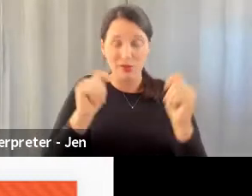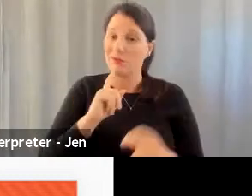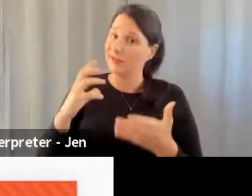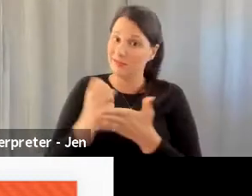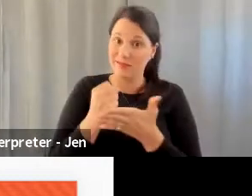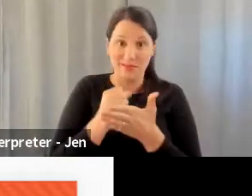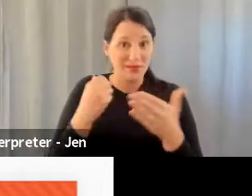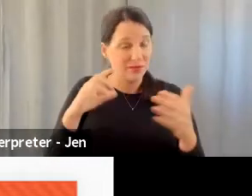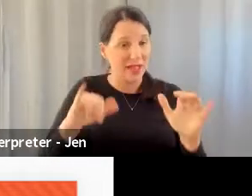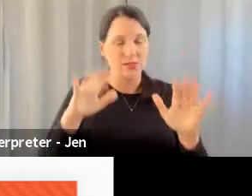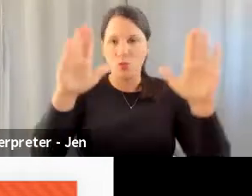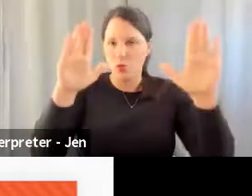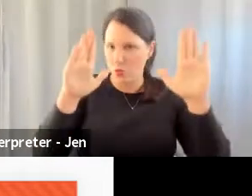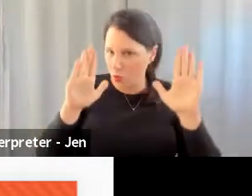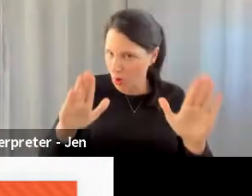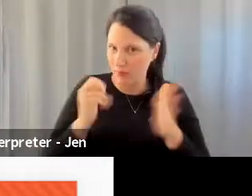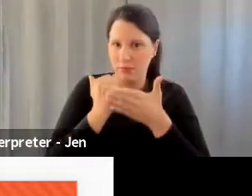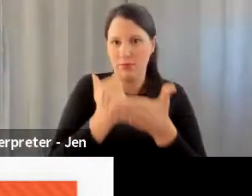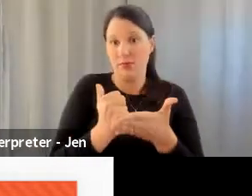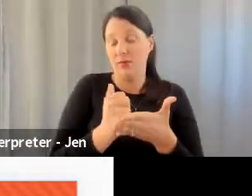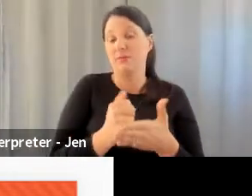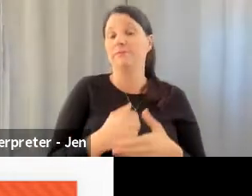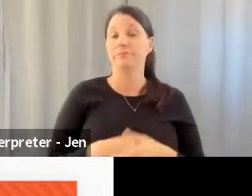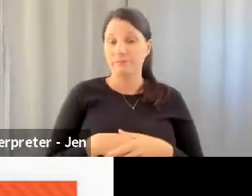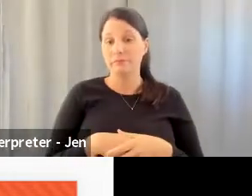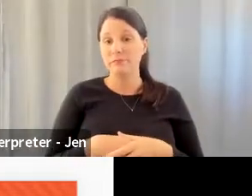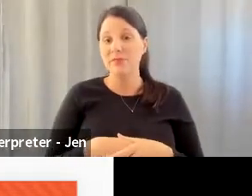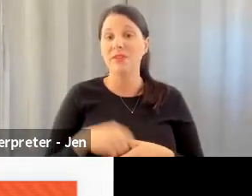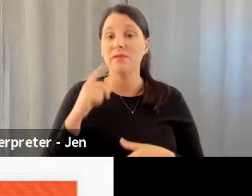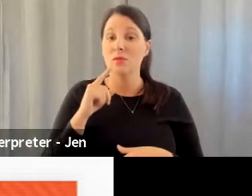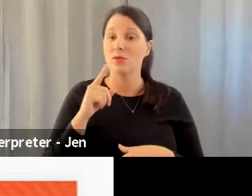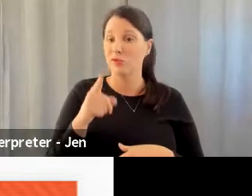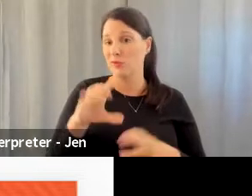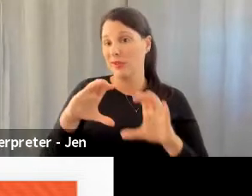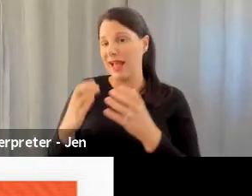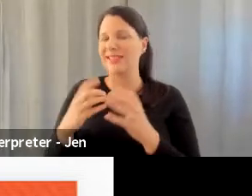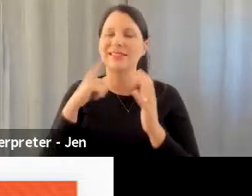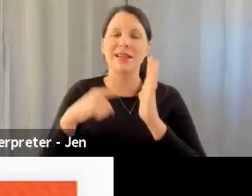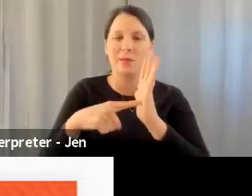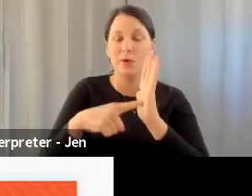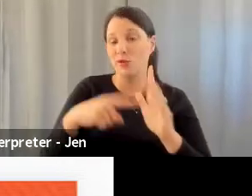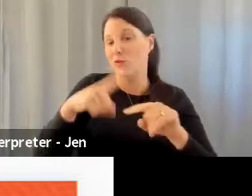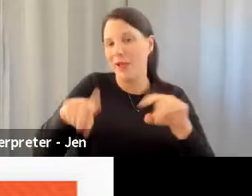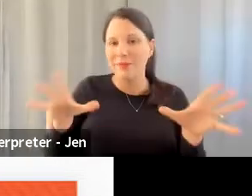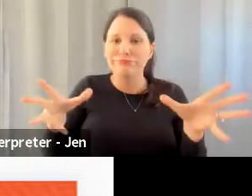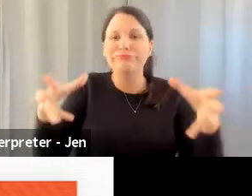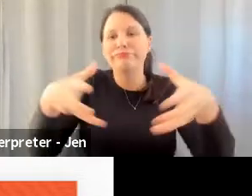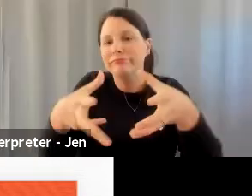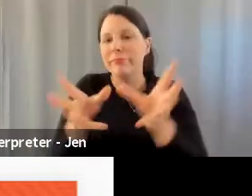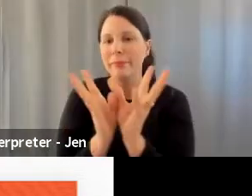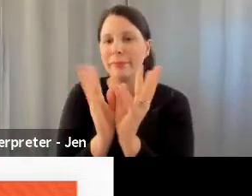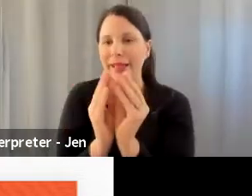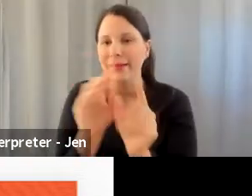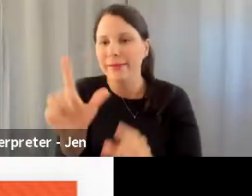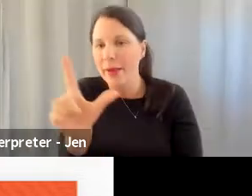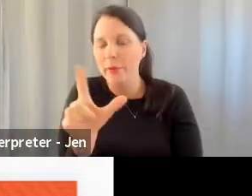inclusive study session with you and your classmates. So you guys can't meet at the library, you guys can't meet at a coffee shop. Instead, you